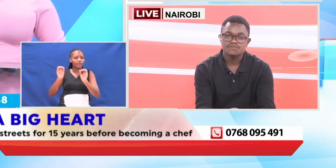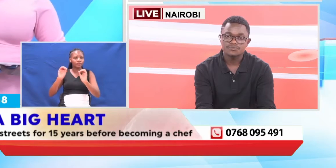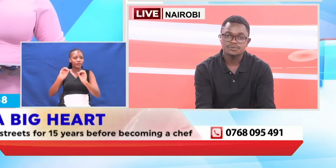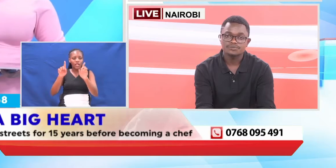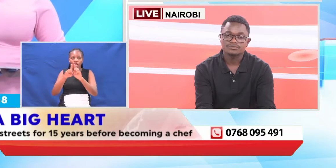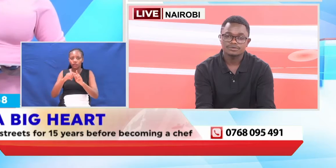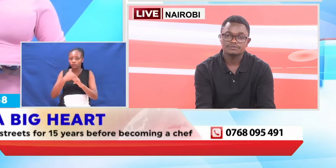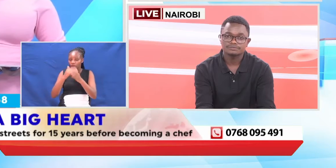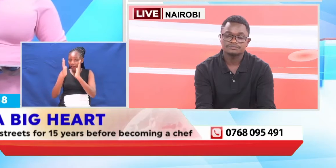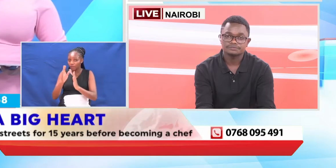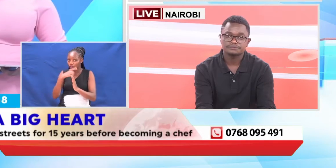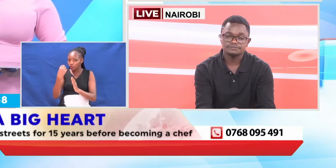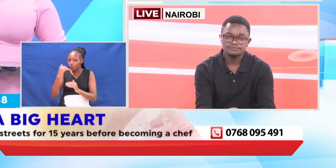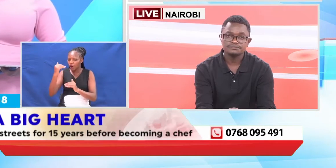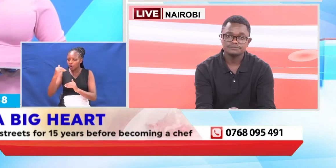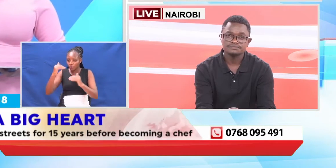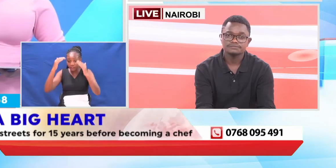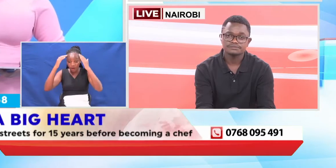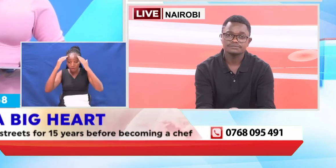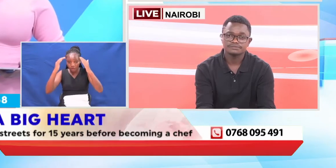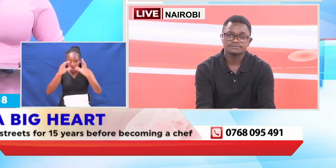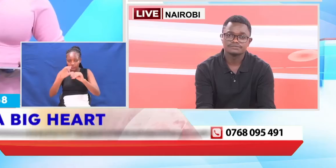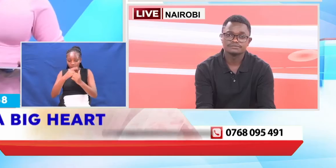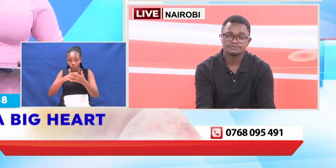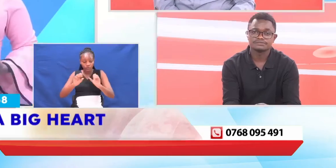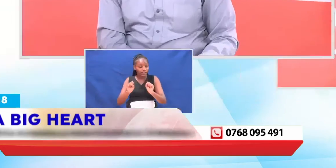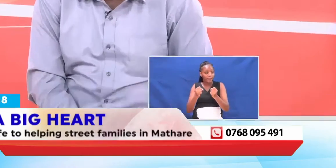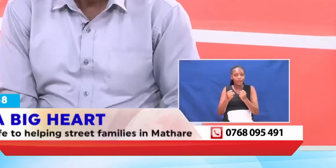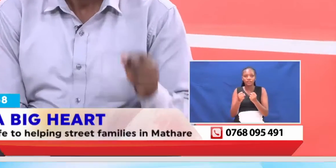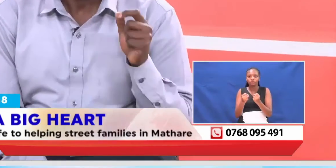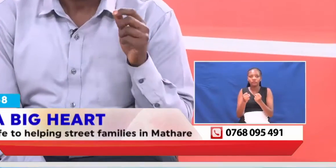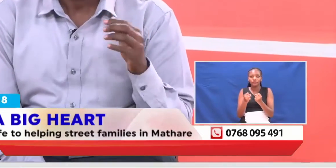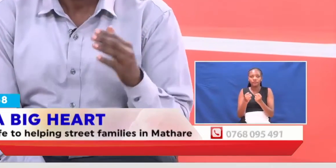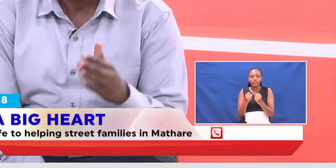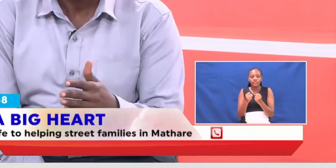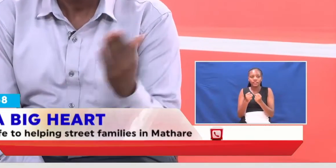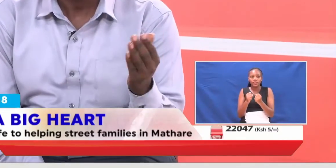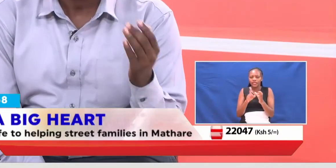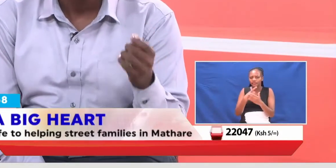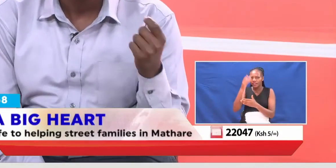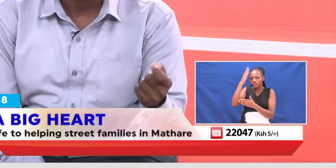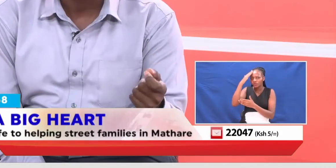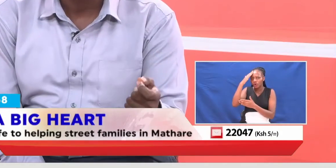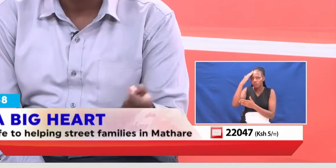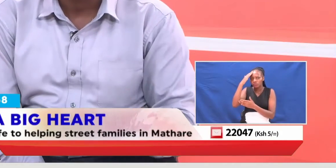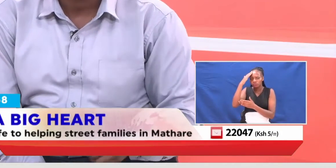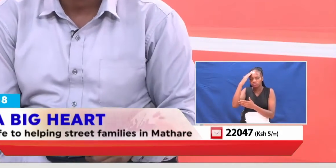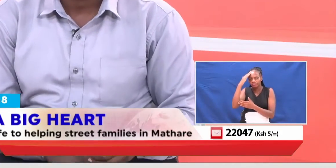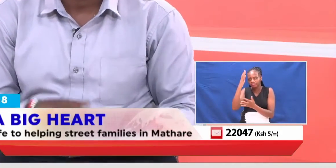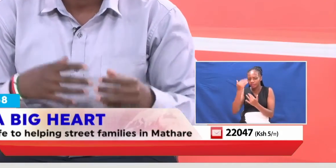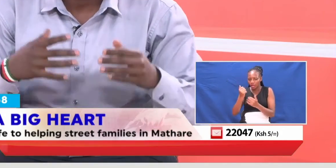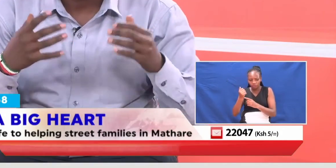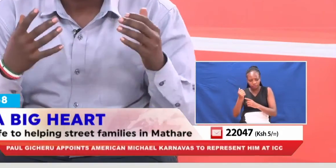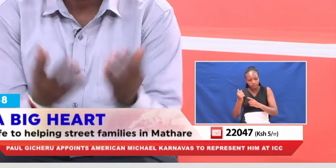having somebody mm-hmm. who is constantly concerned about what is happening in mm-hmm. the streets, mm-hmm. You know, making it a routine mm-hmm. to go down